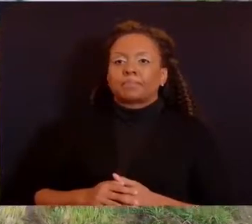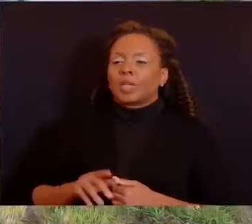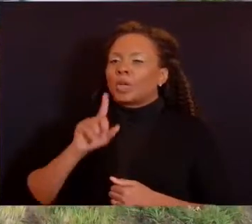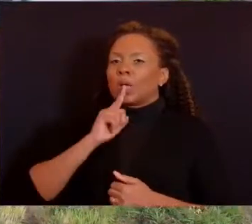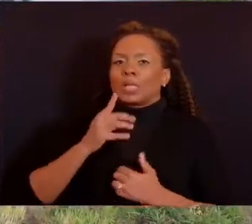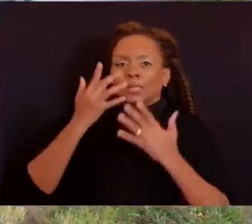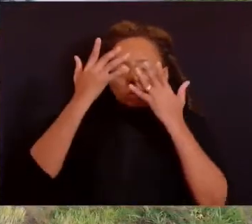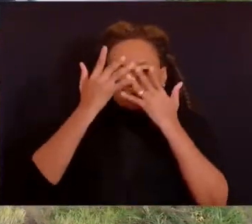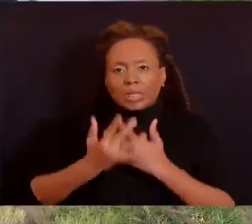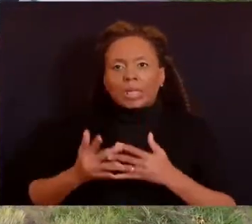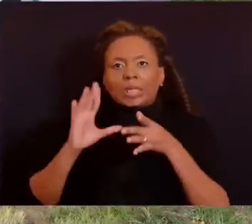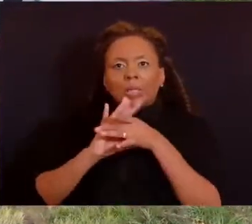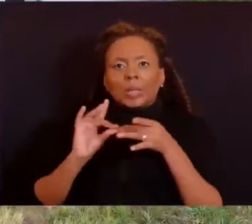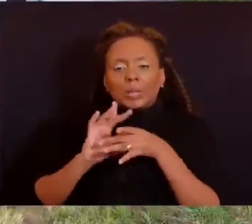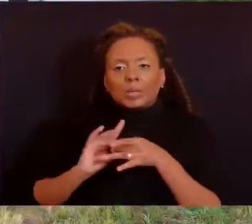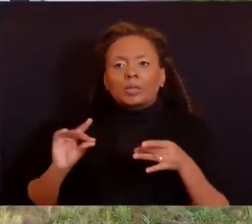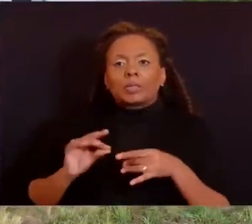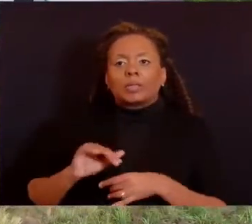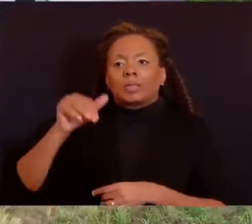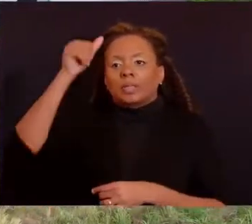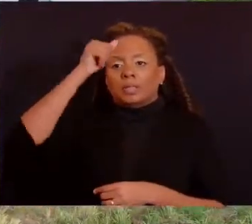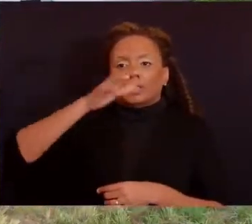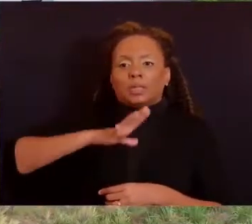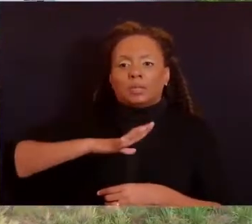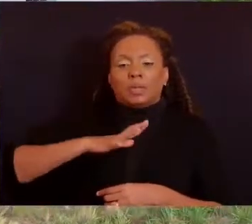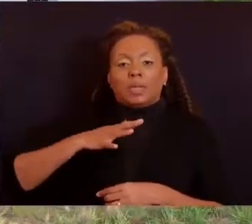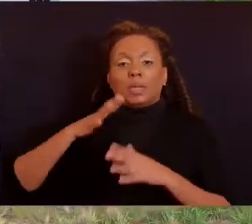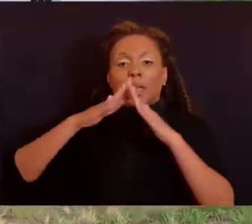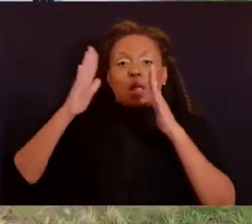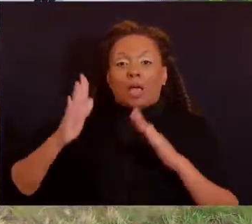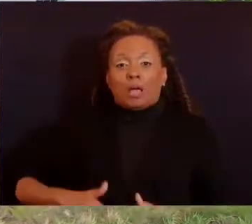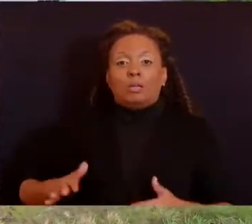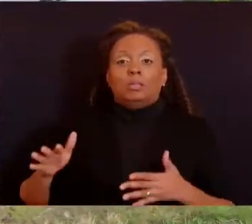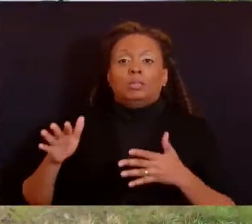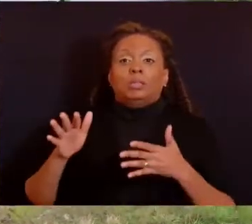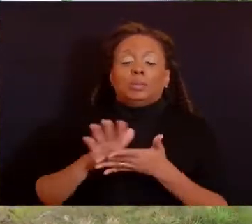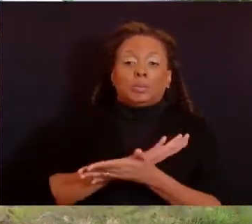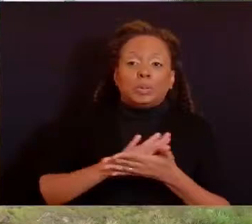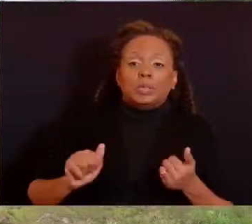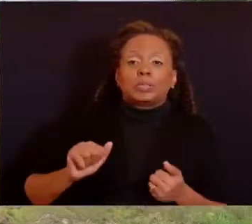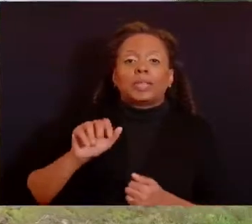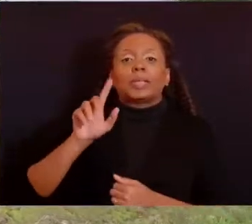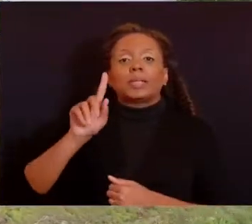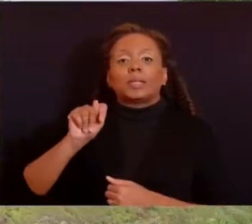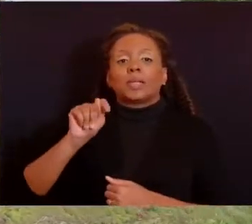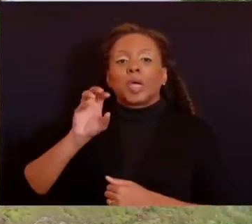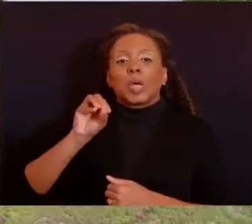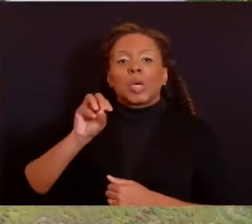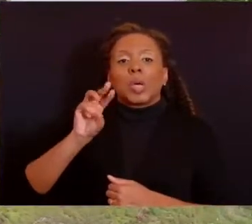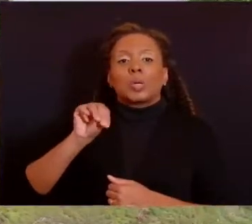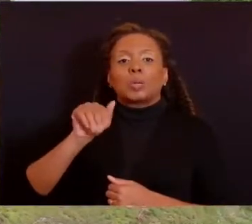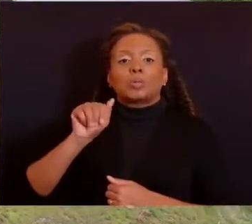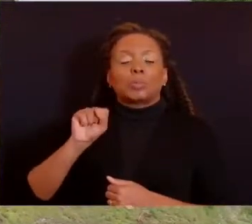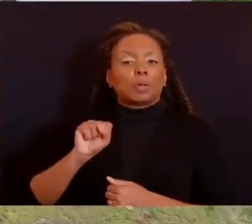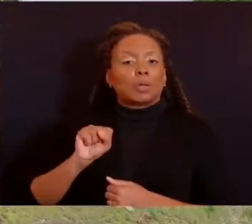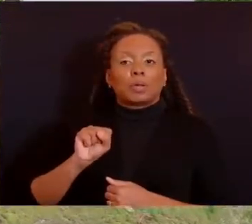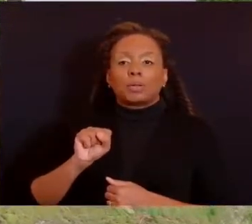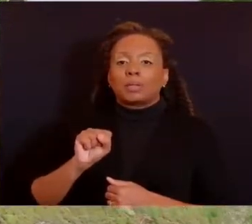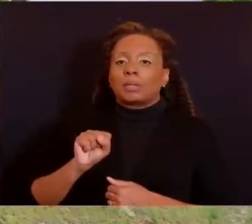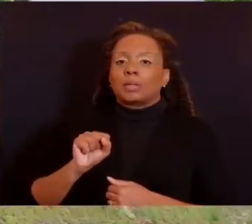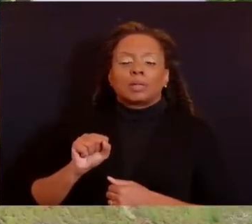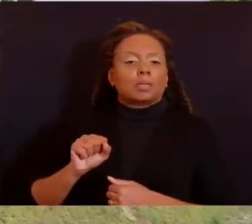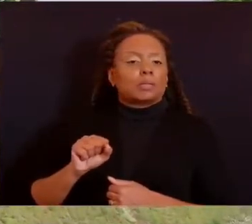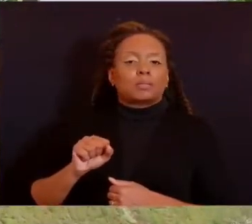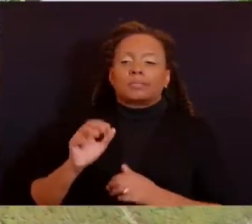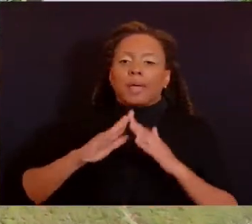sad because his house had been damaged in Thomas and regrettably had never been repaired by the government, and he tried to